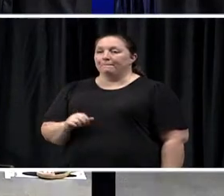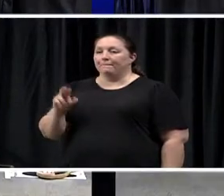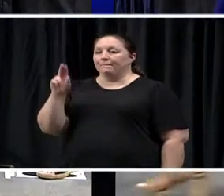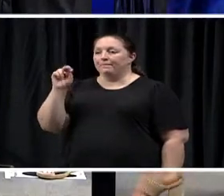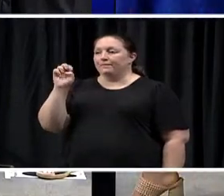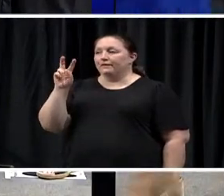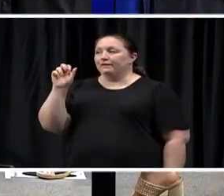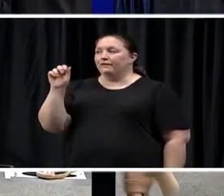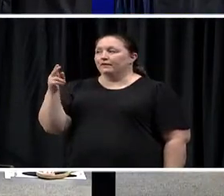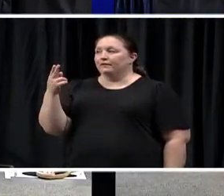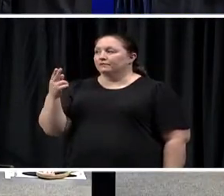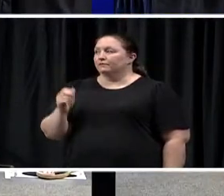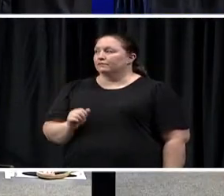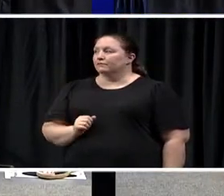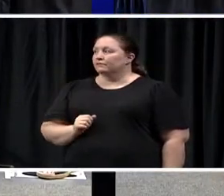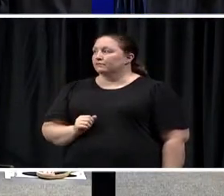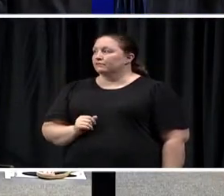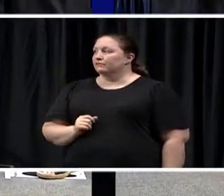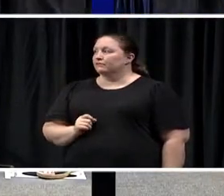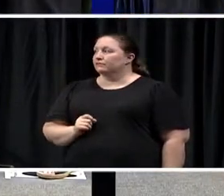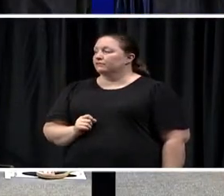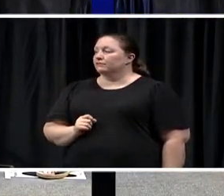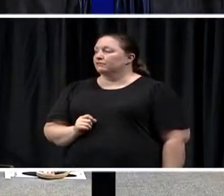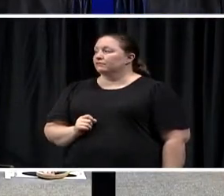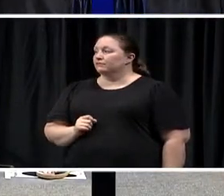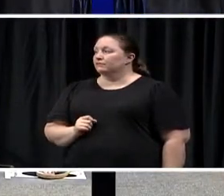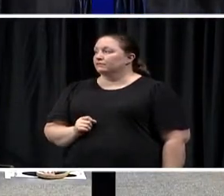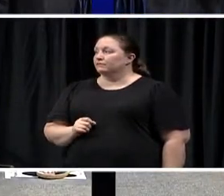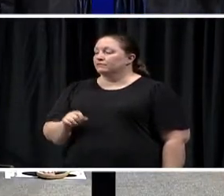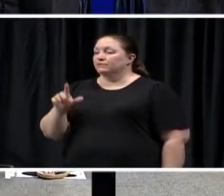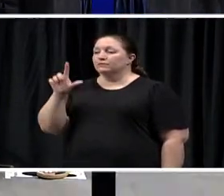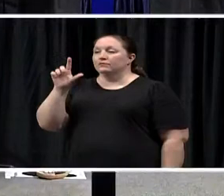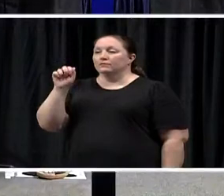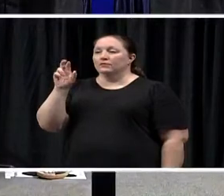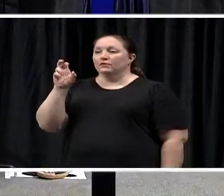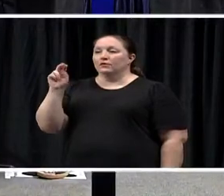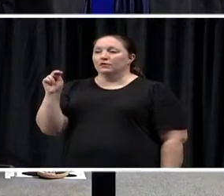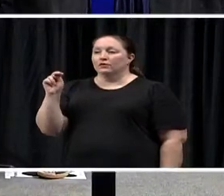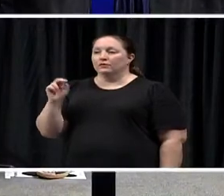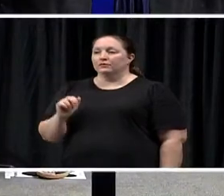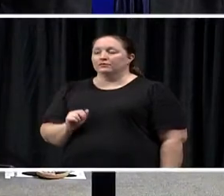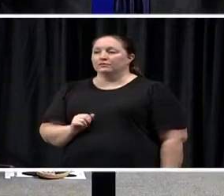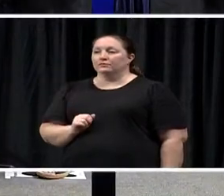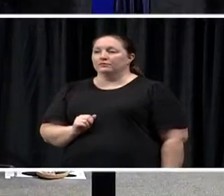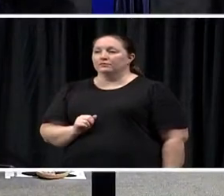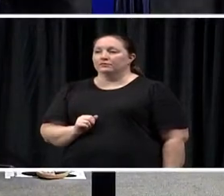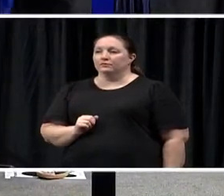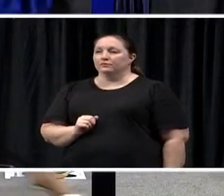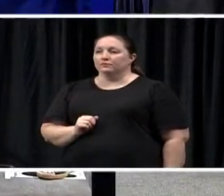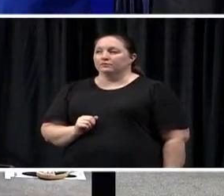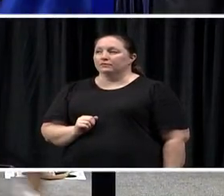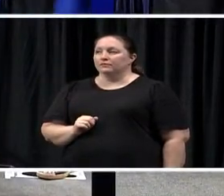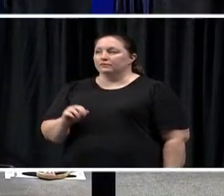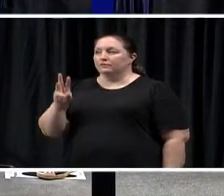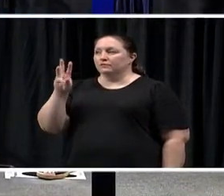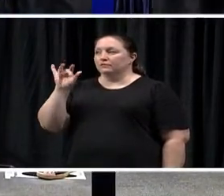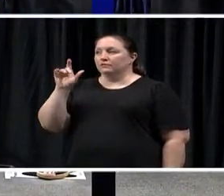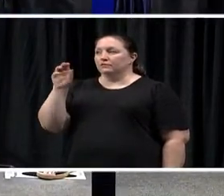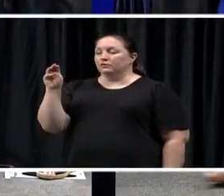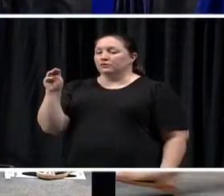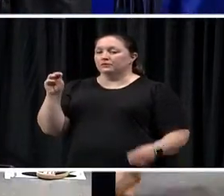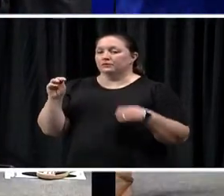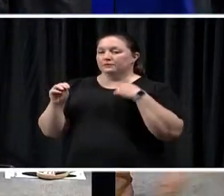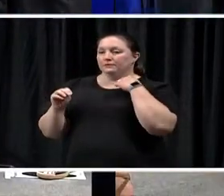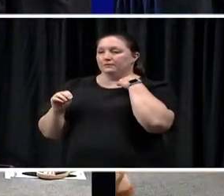Nevaeh Collis Bridgewater. Lauren June Bracato. William